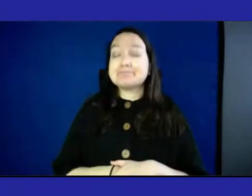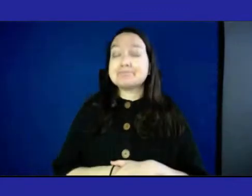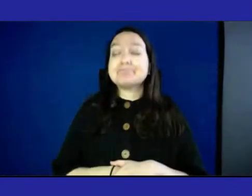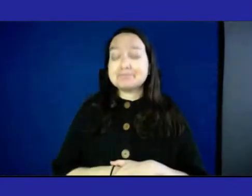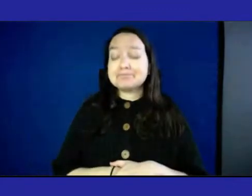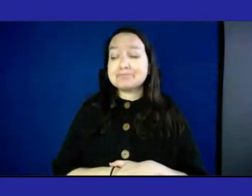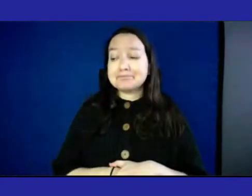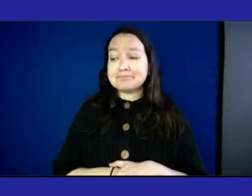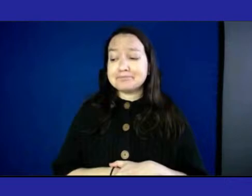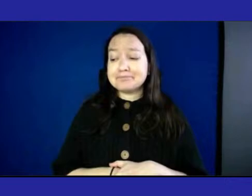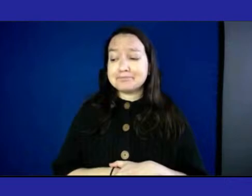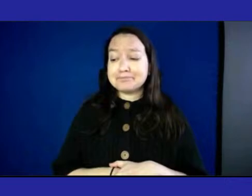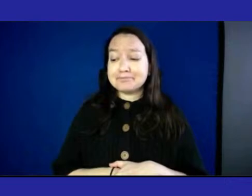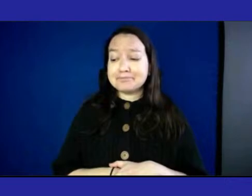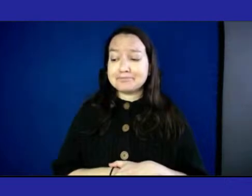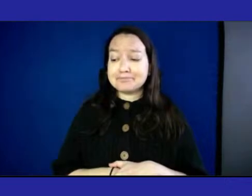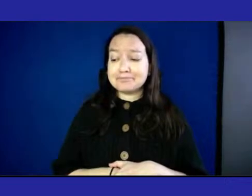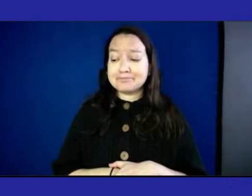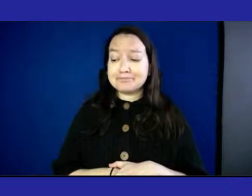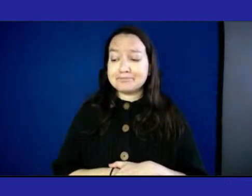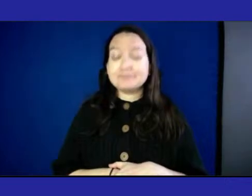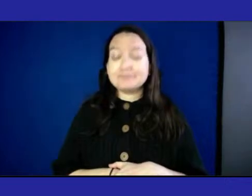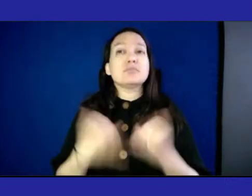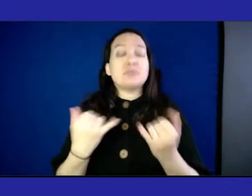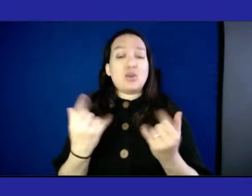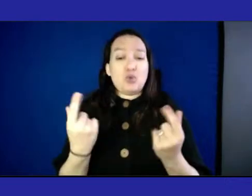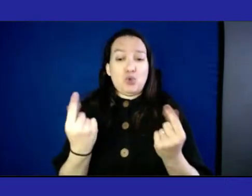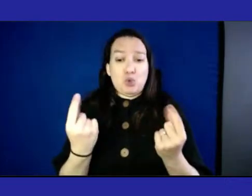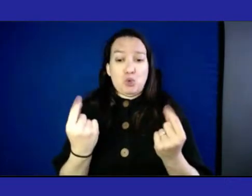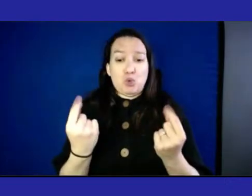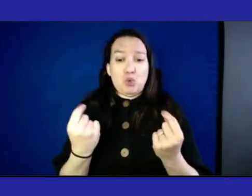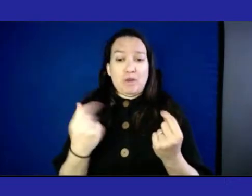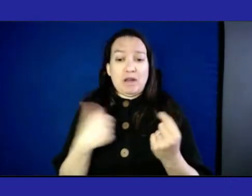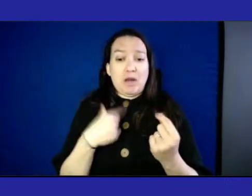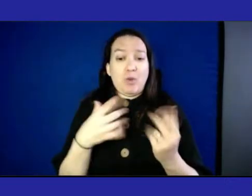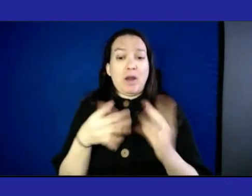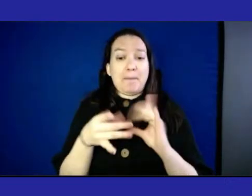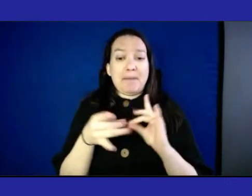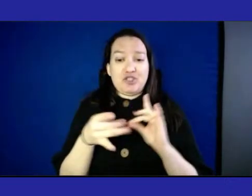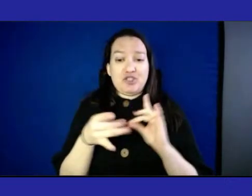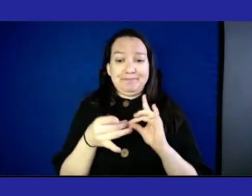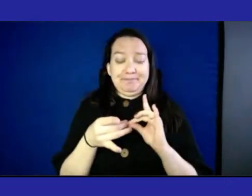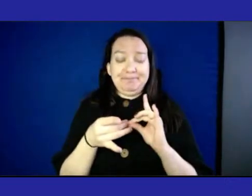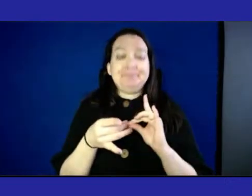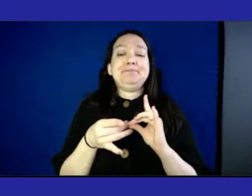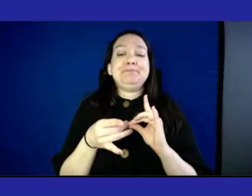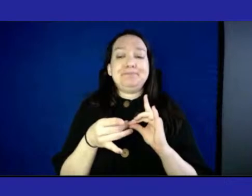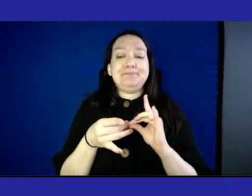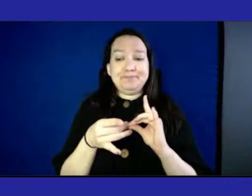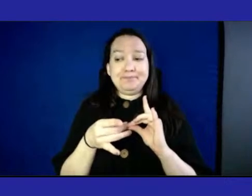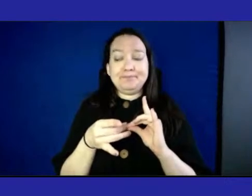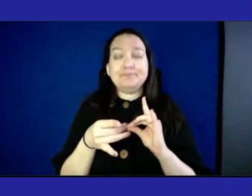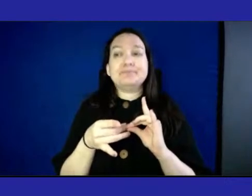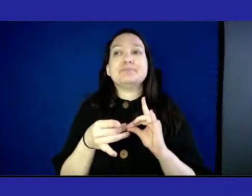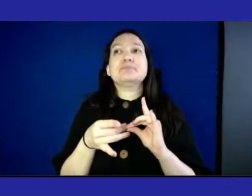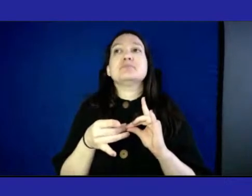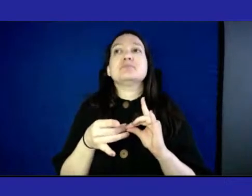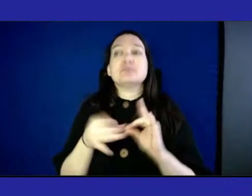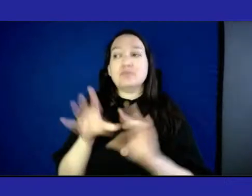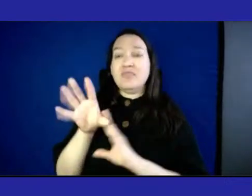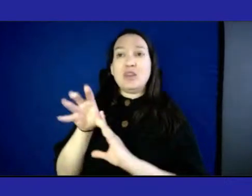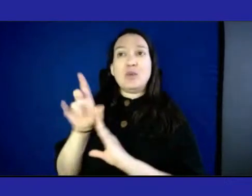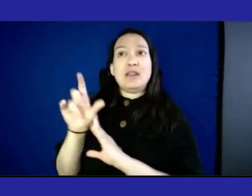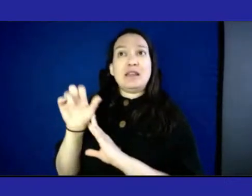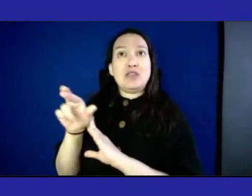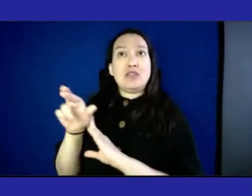What I'd like to do is also mention that Committee on Cancer has made site visits to